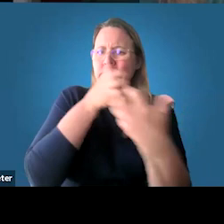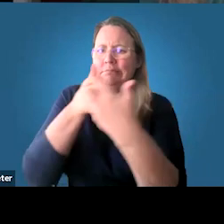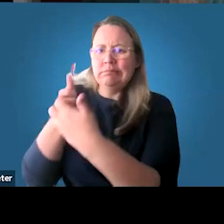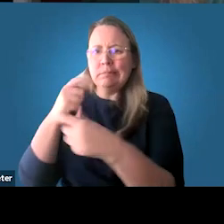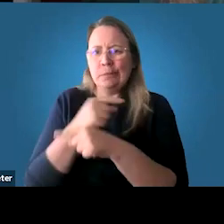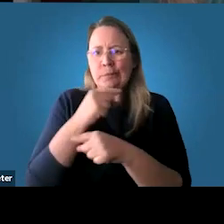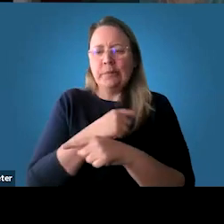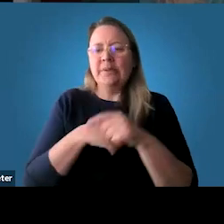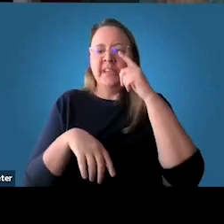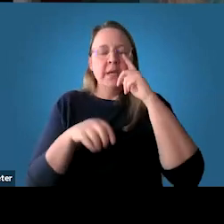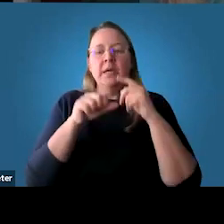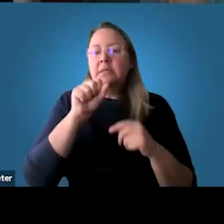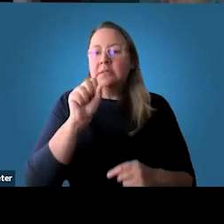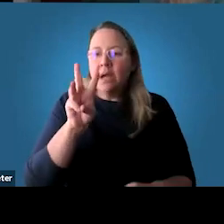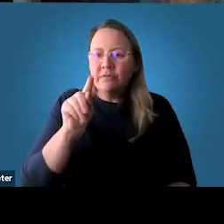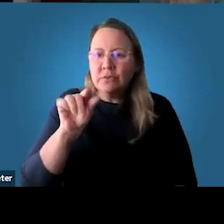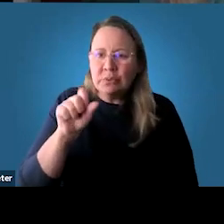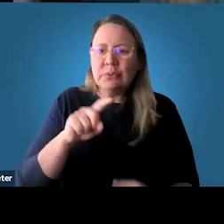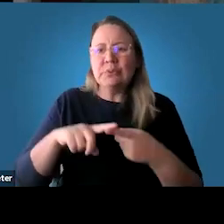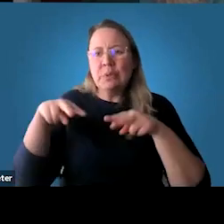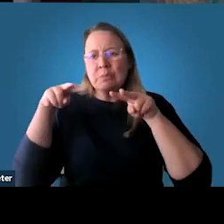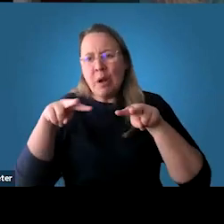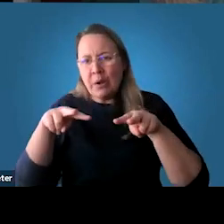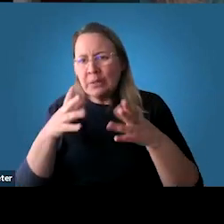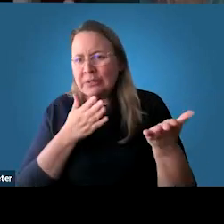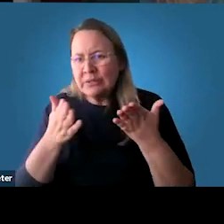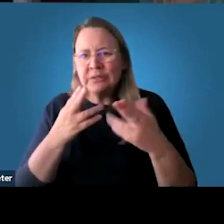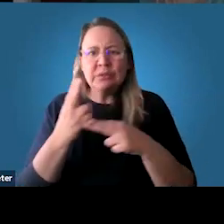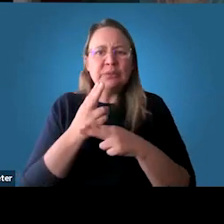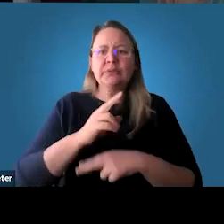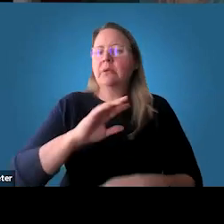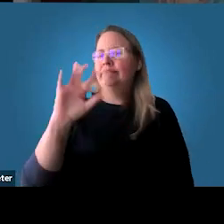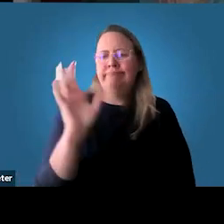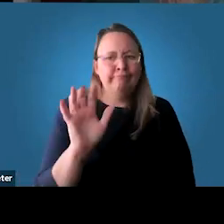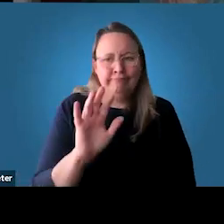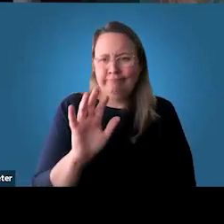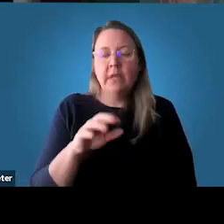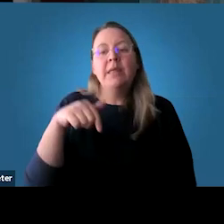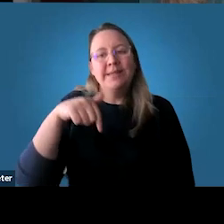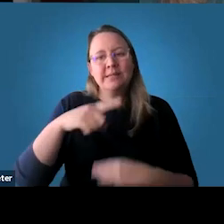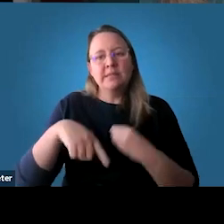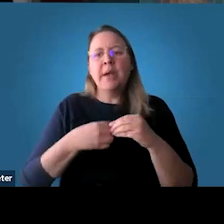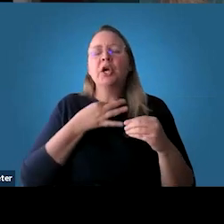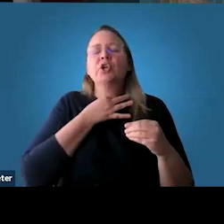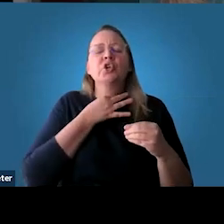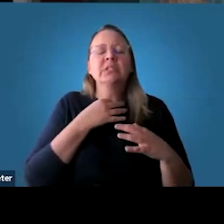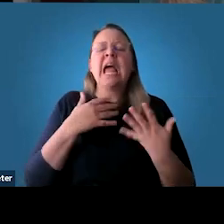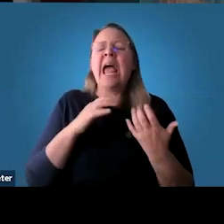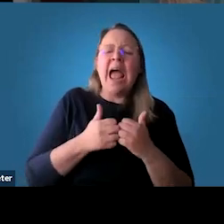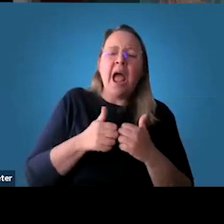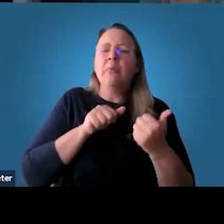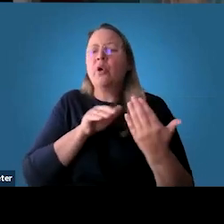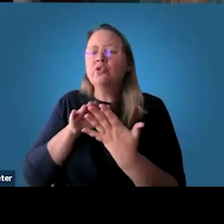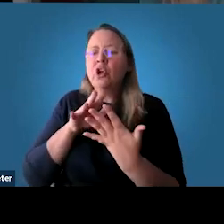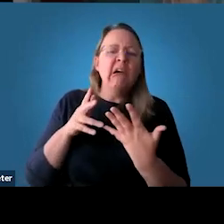what software tools and monitoring services you need to be using. This is an invitation to get curious. Well, I